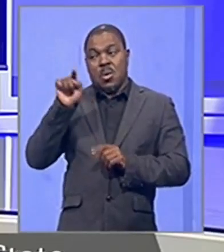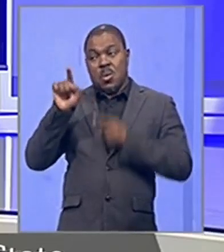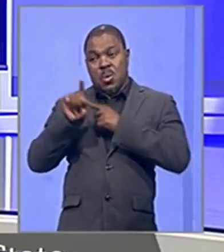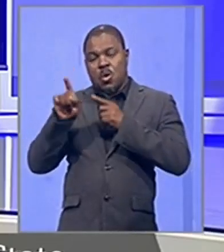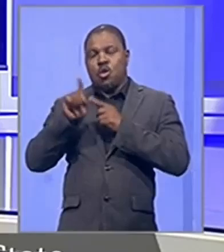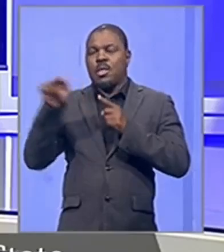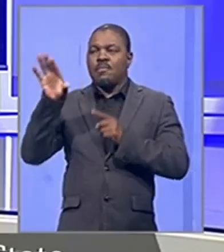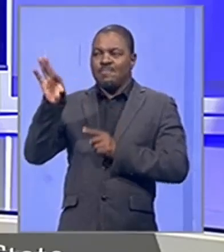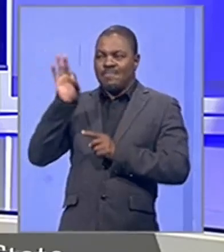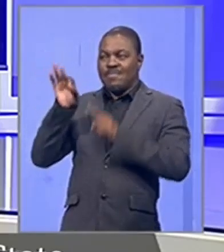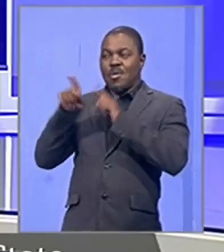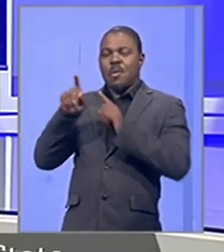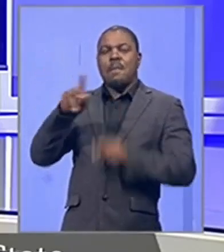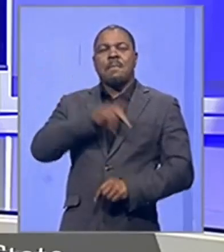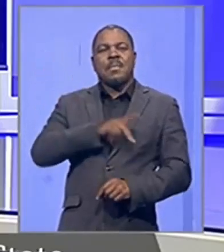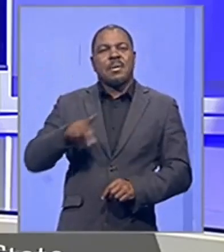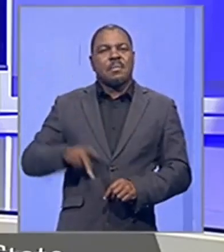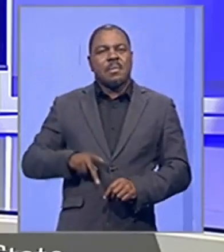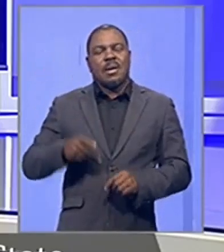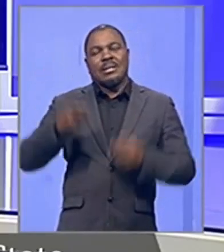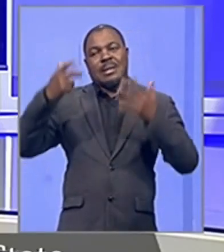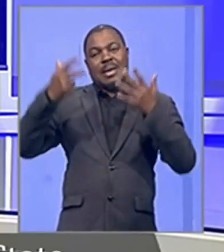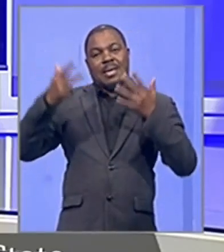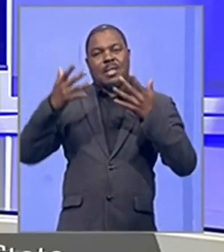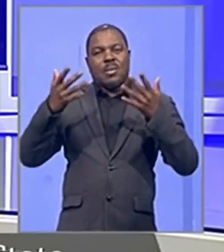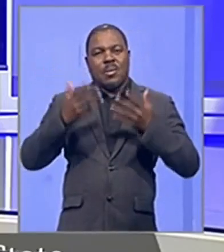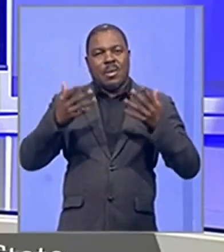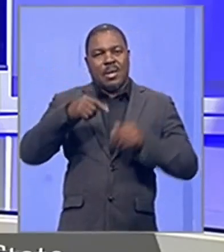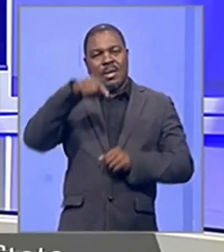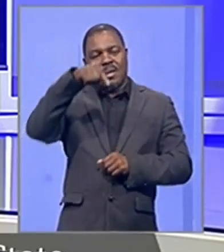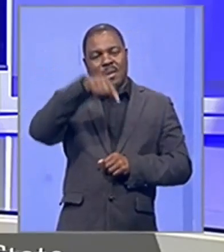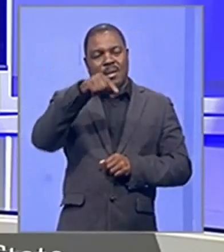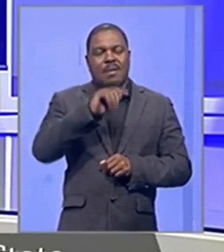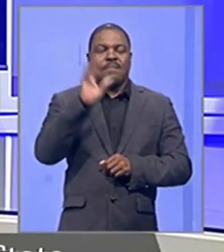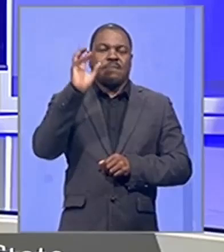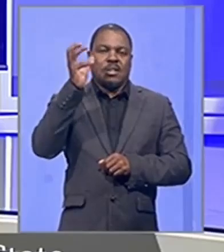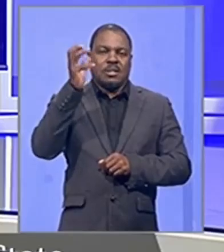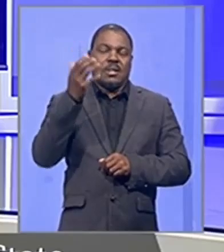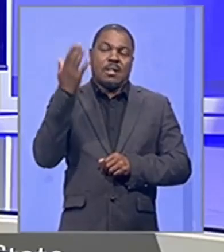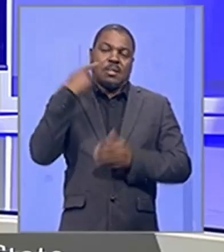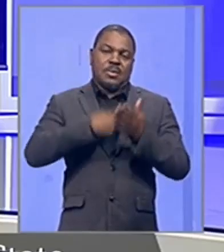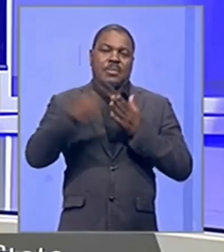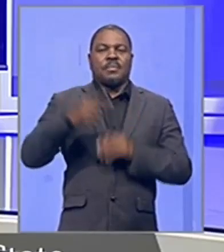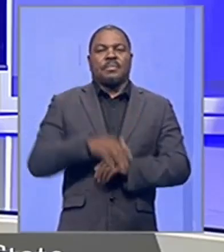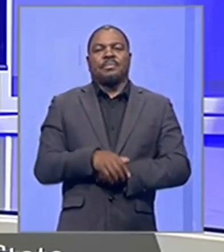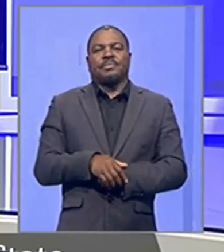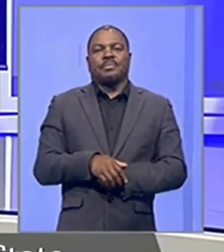o kgethilwe bjalo ka Tonakgolo ya boseswai bekeng ya go feta.